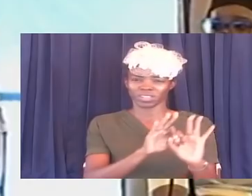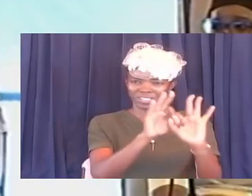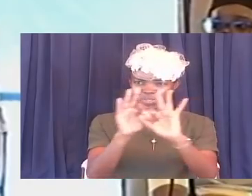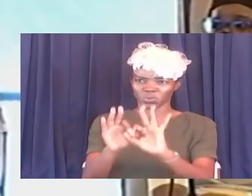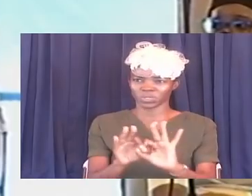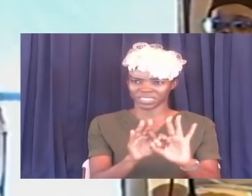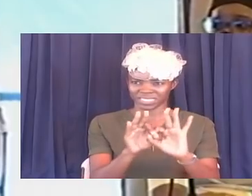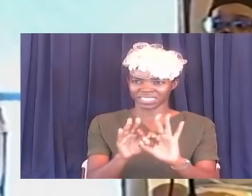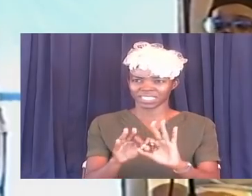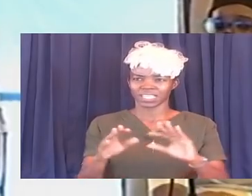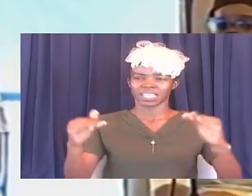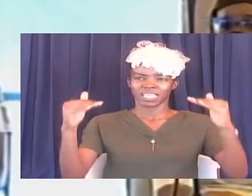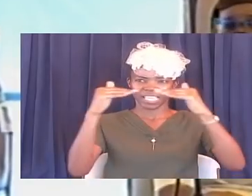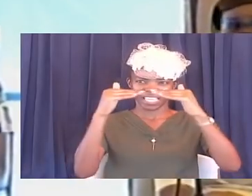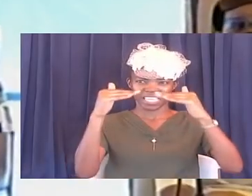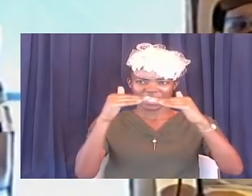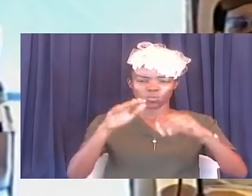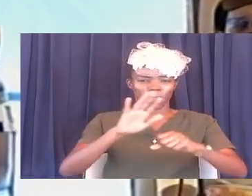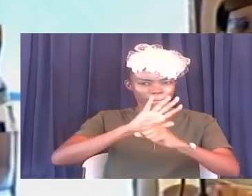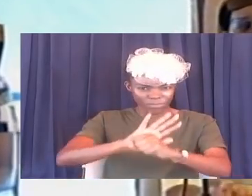level of fluid, hallelujah.